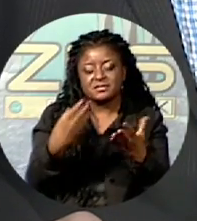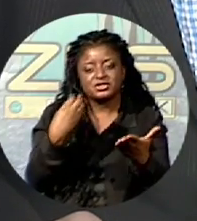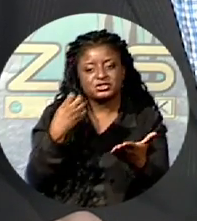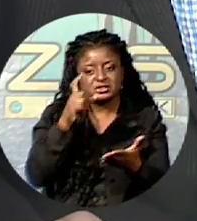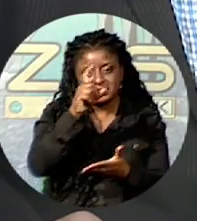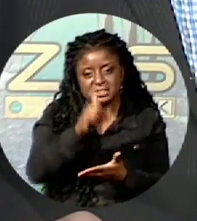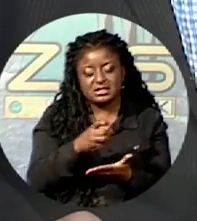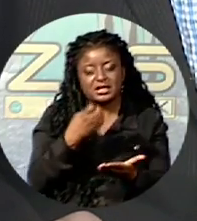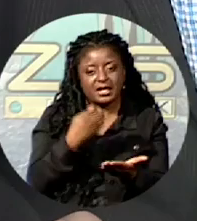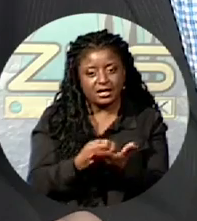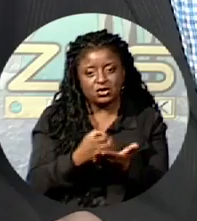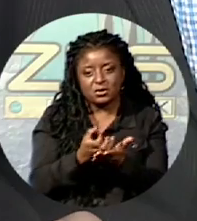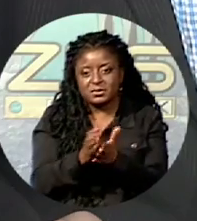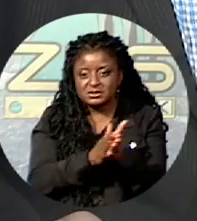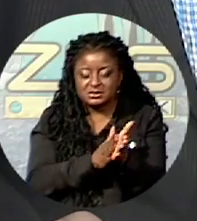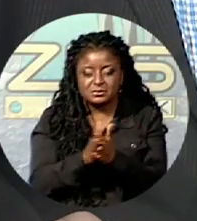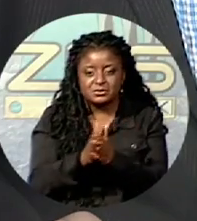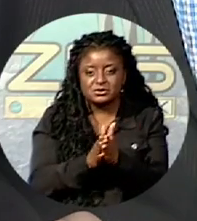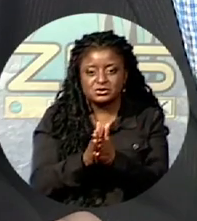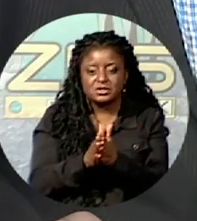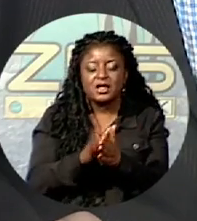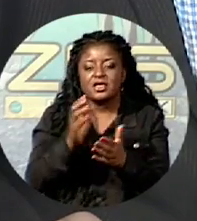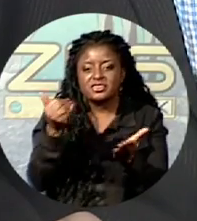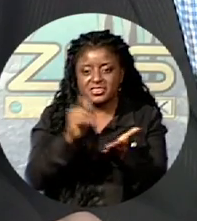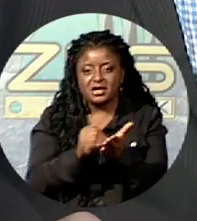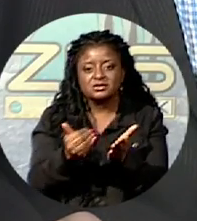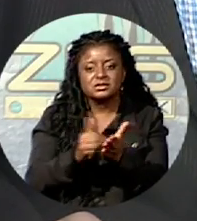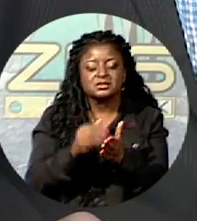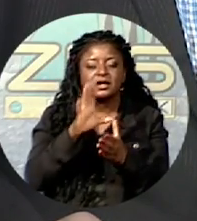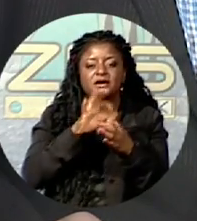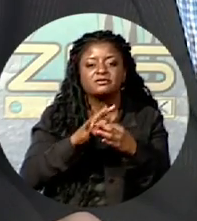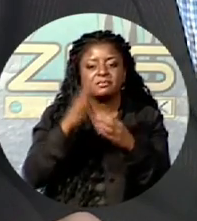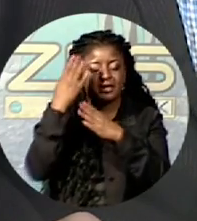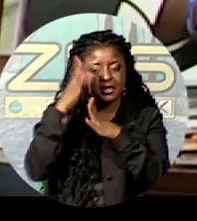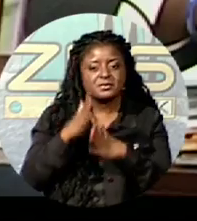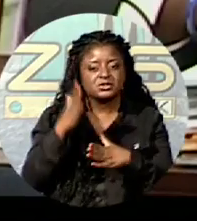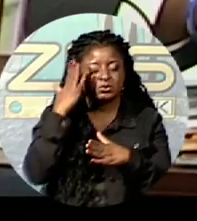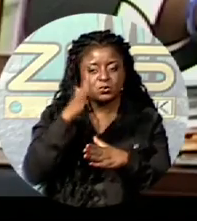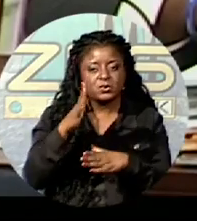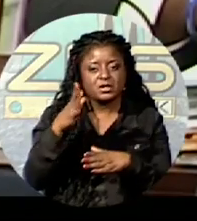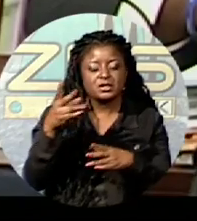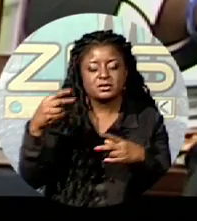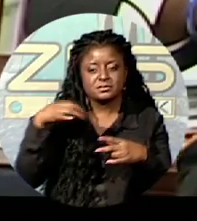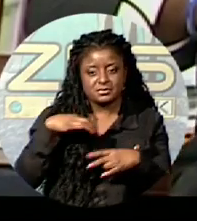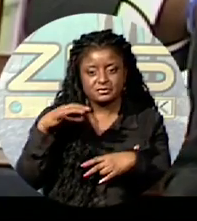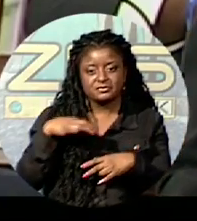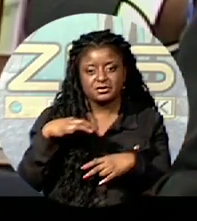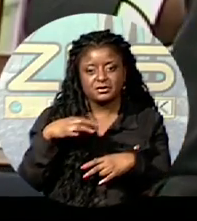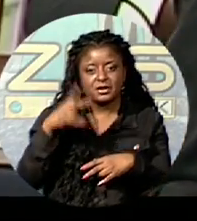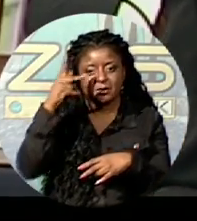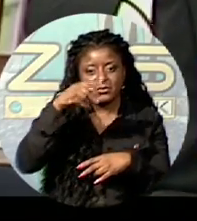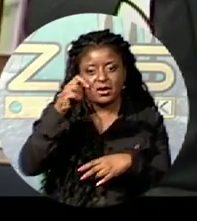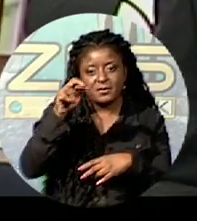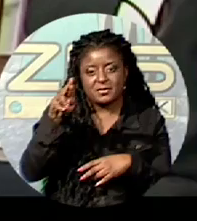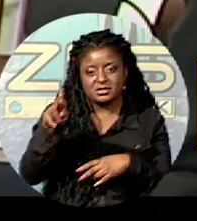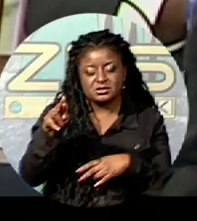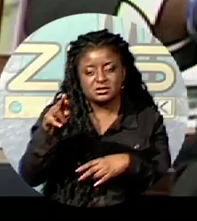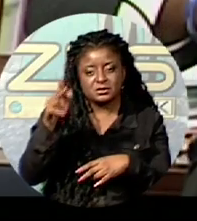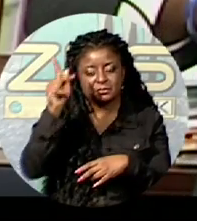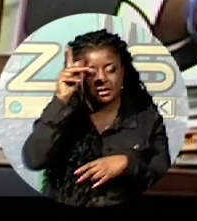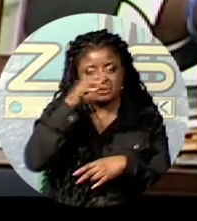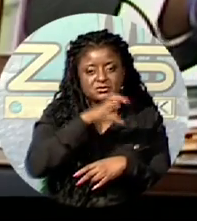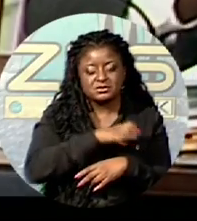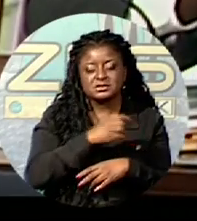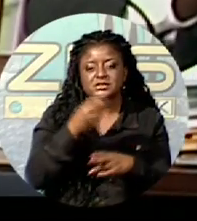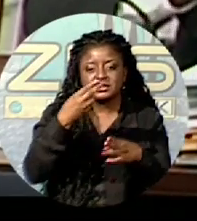stimulus in which thousands of Bahamians will reap the benefit. Prime Minister the Right Honorable Perry Christie called it a new day for